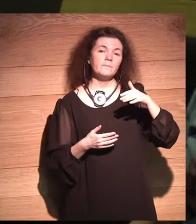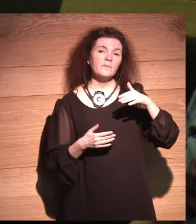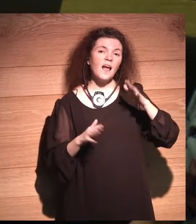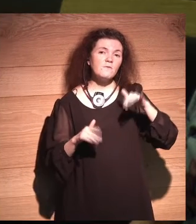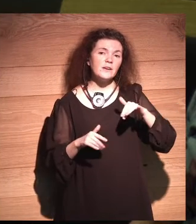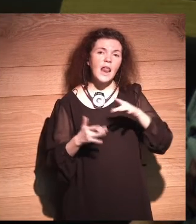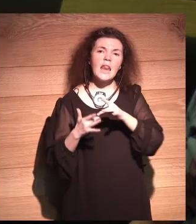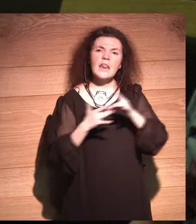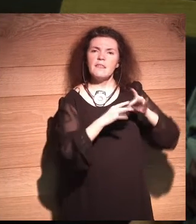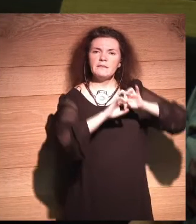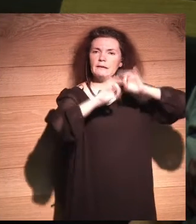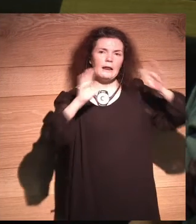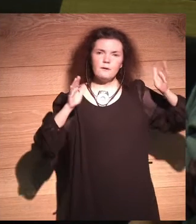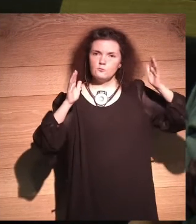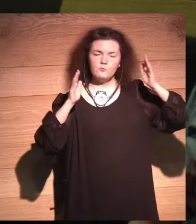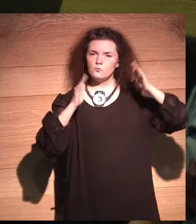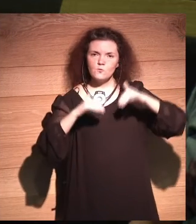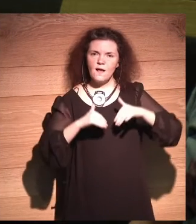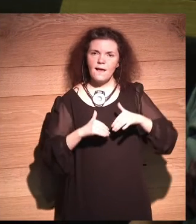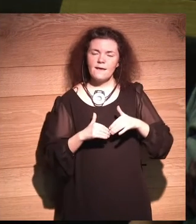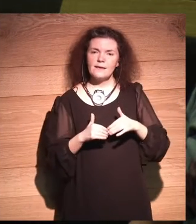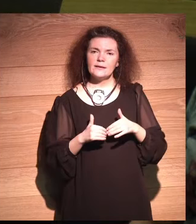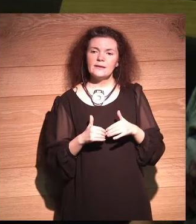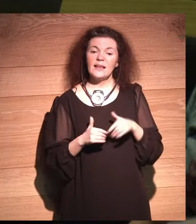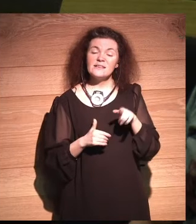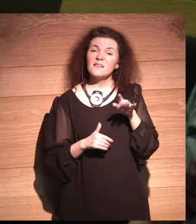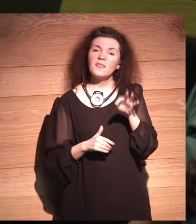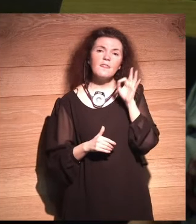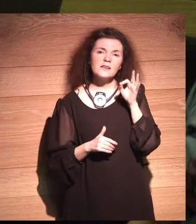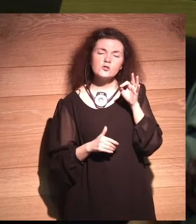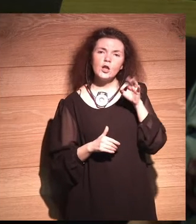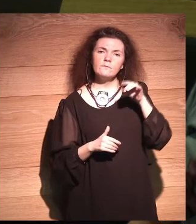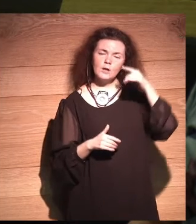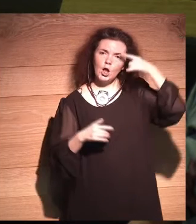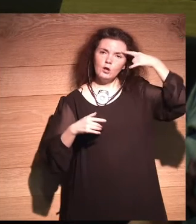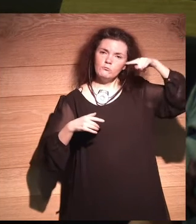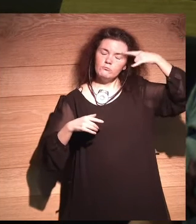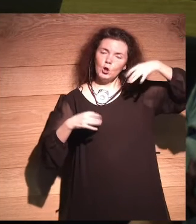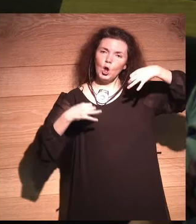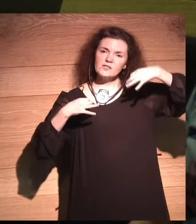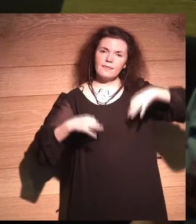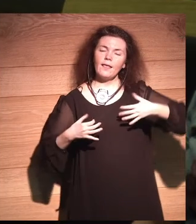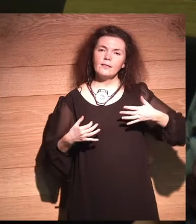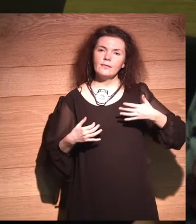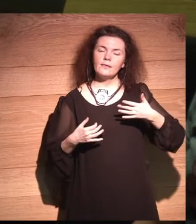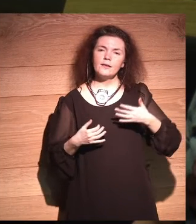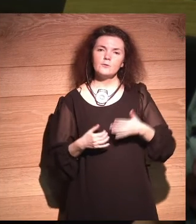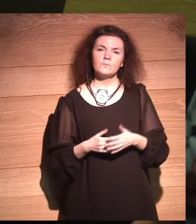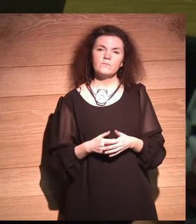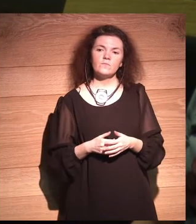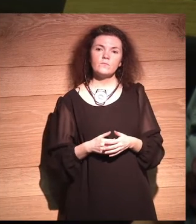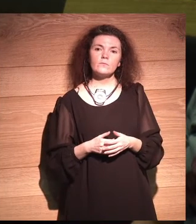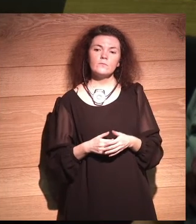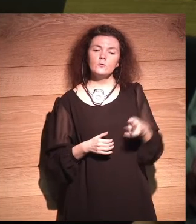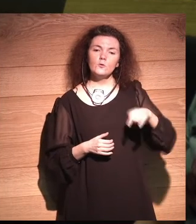leadership. And that decision was a conscious one, in the sense that they didn't want someone to get really powerful.